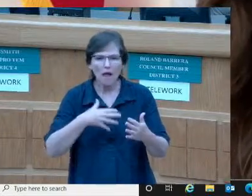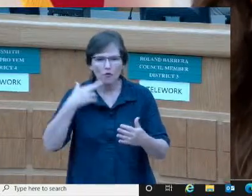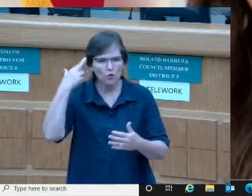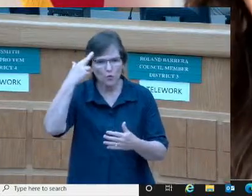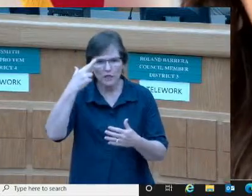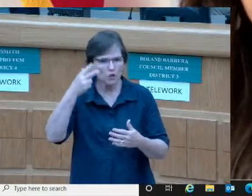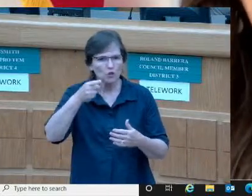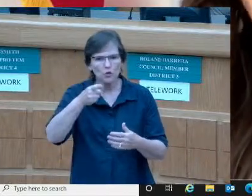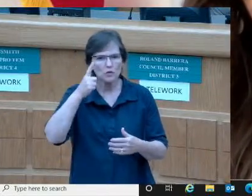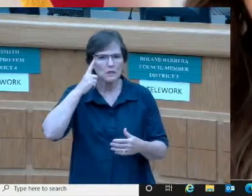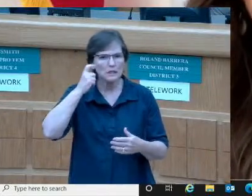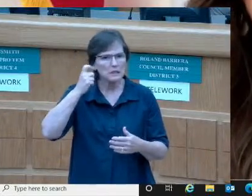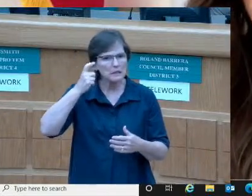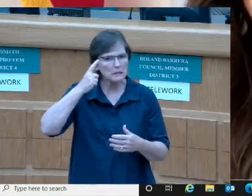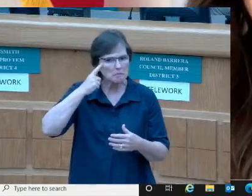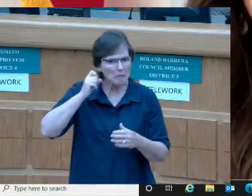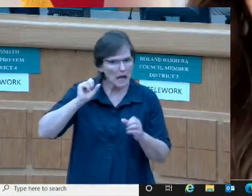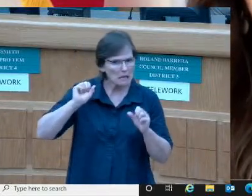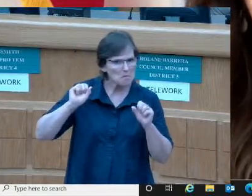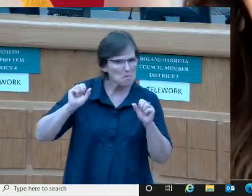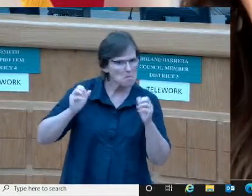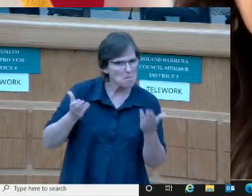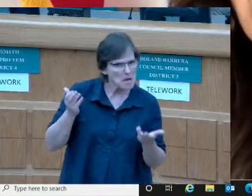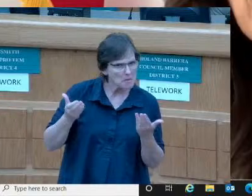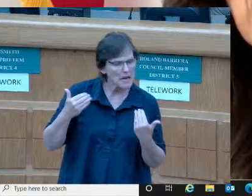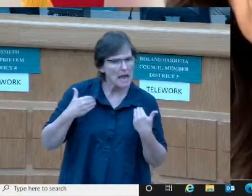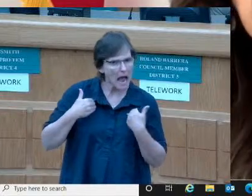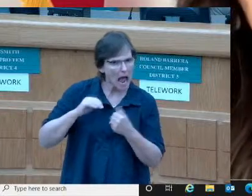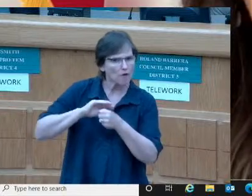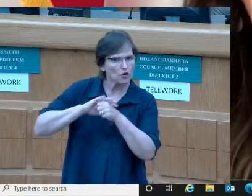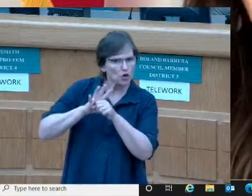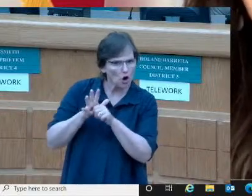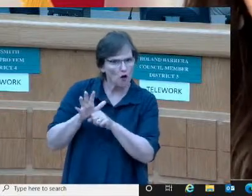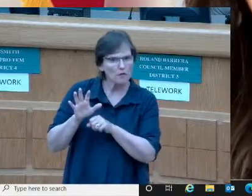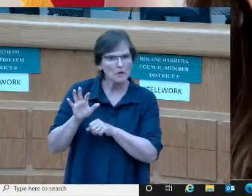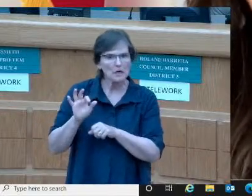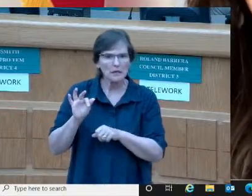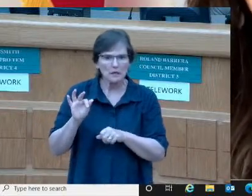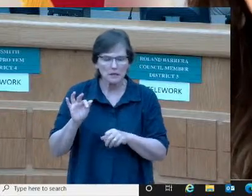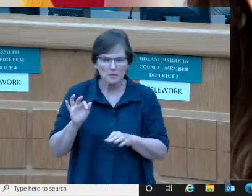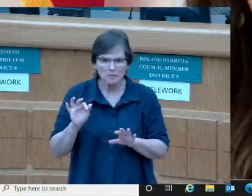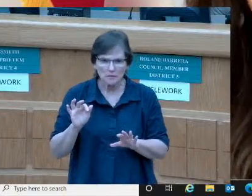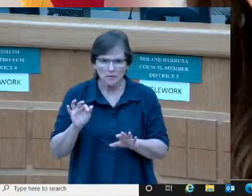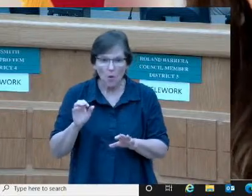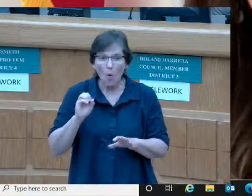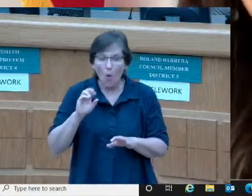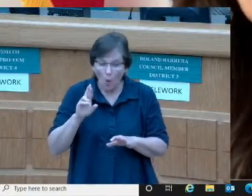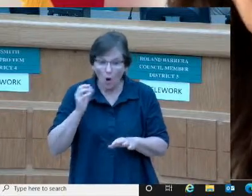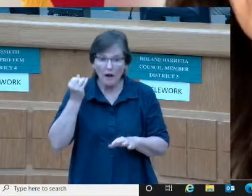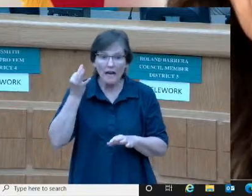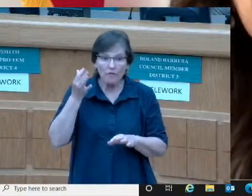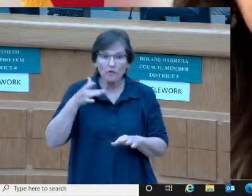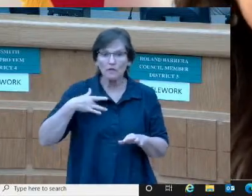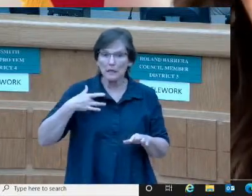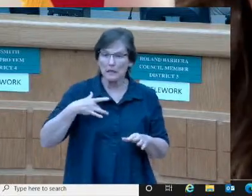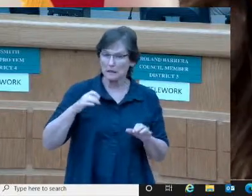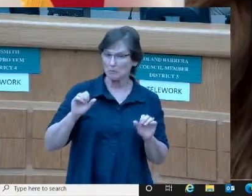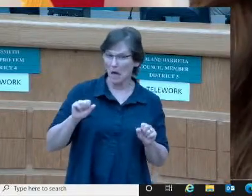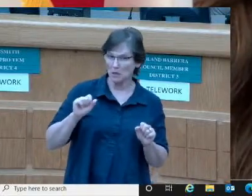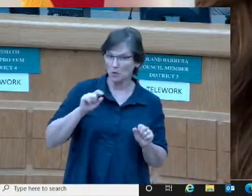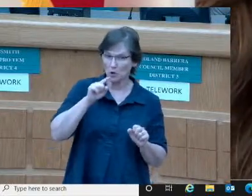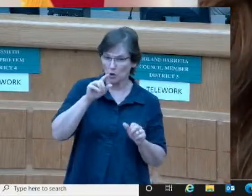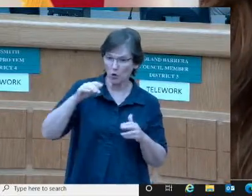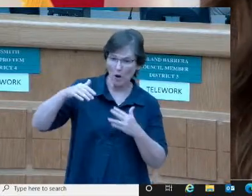suspect that you might have coronavirus, COVID-19, or if you think you've been around anybody that